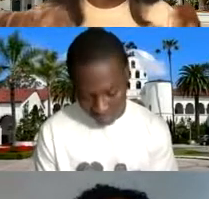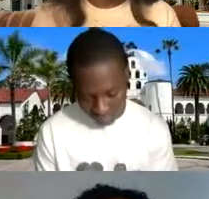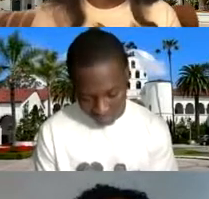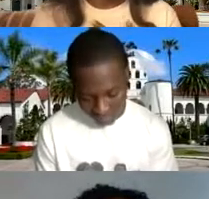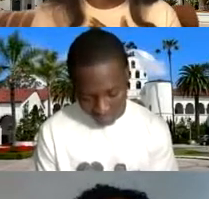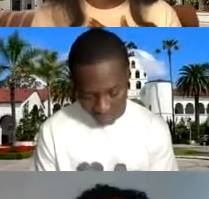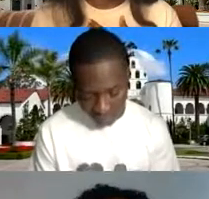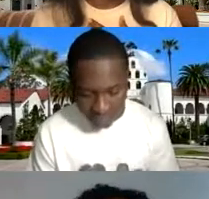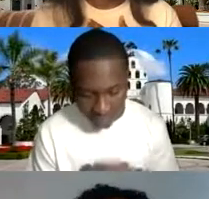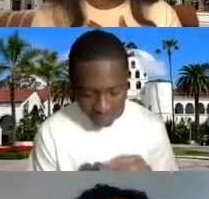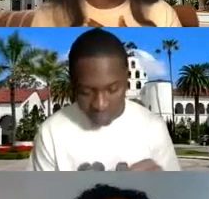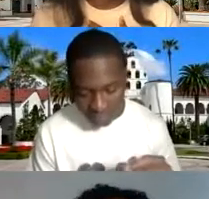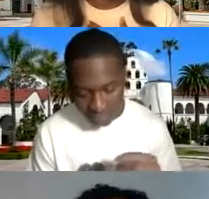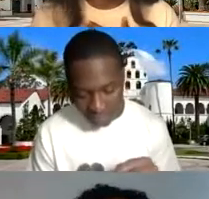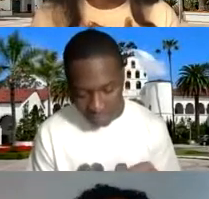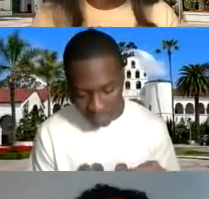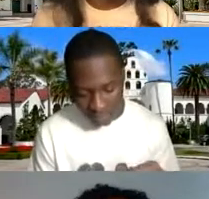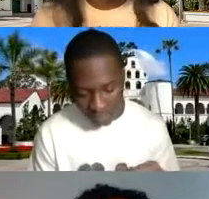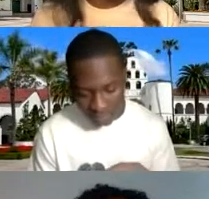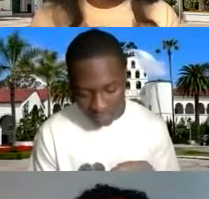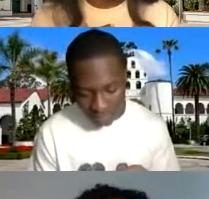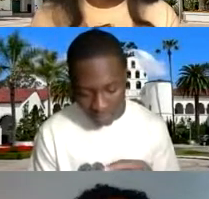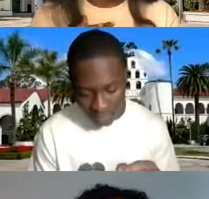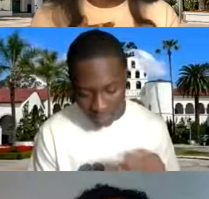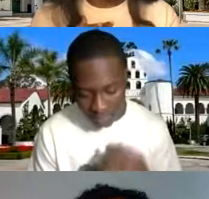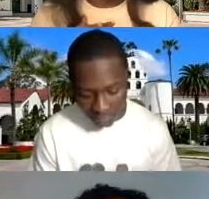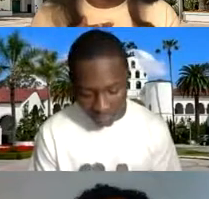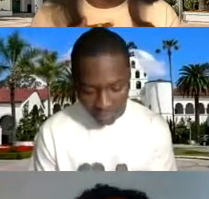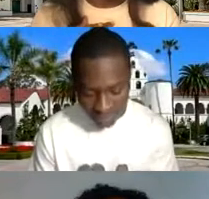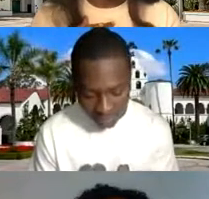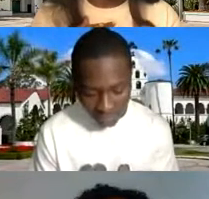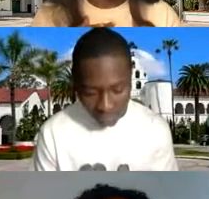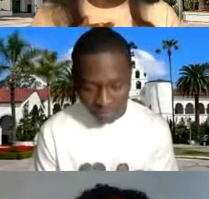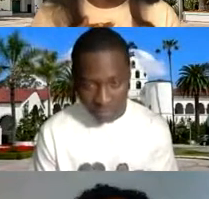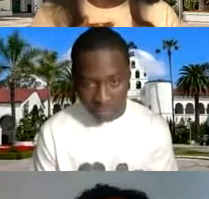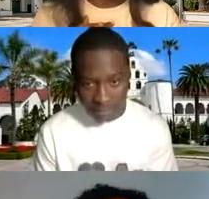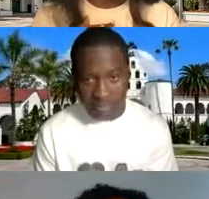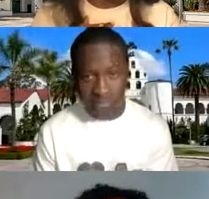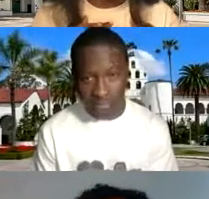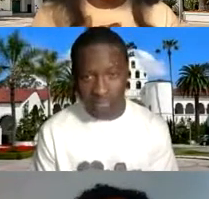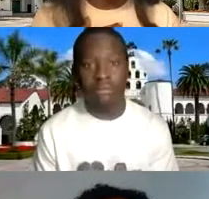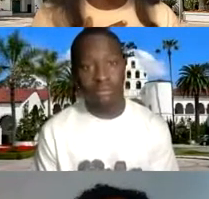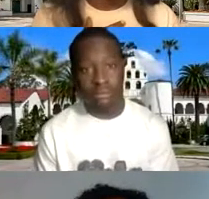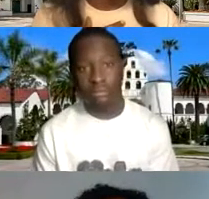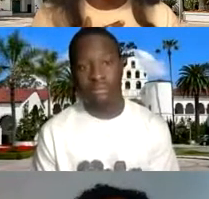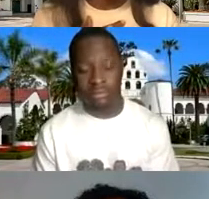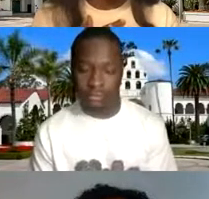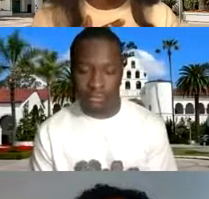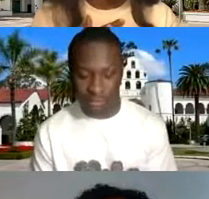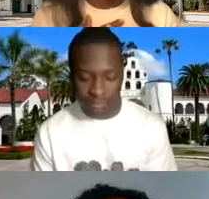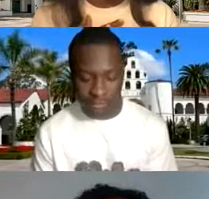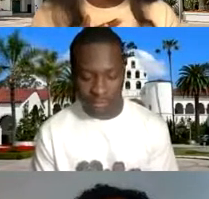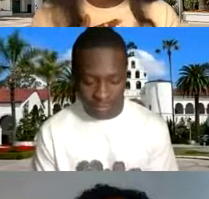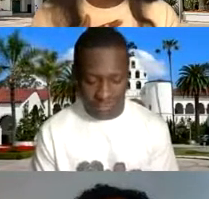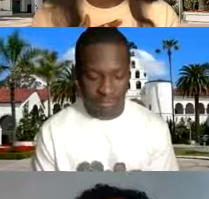community, especially. So ways I've been involved, I'm a part of the SDSU Diamonds Major at Dance team on